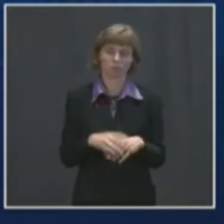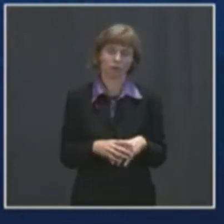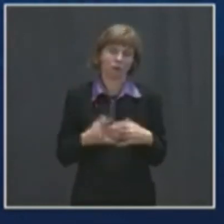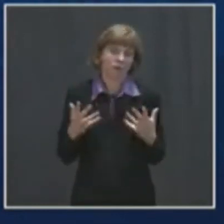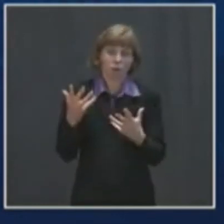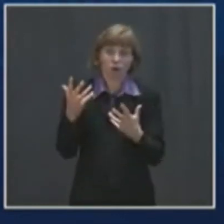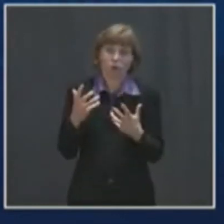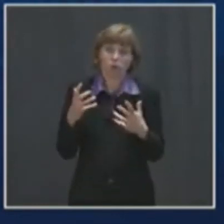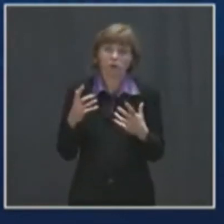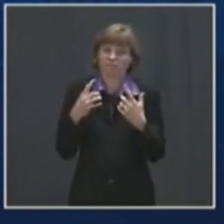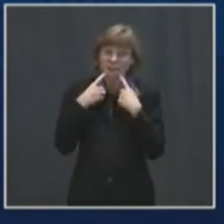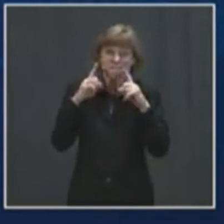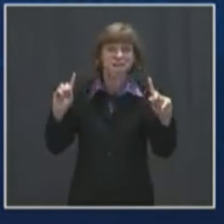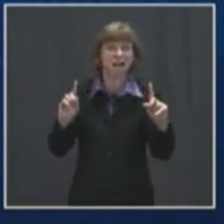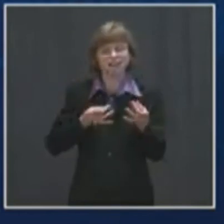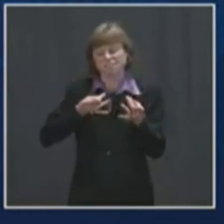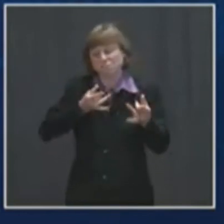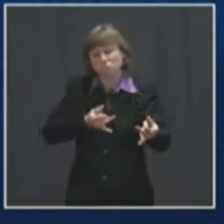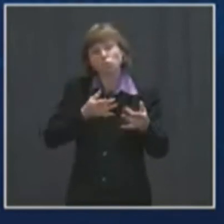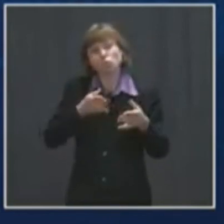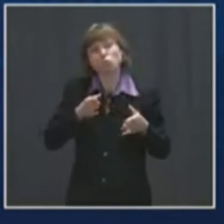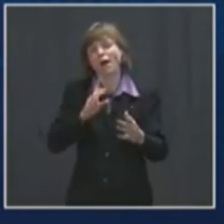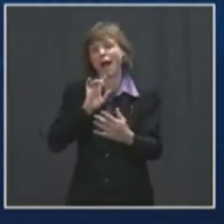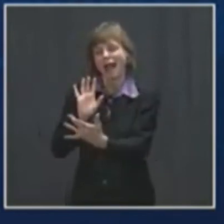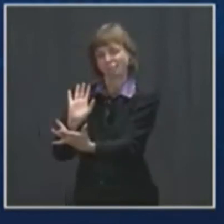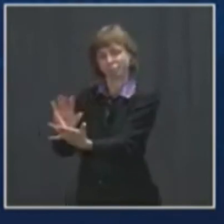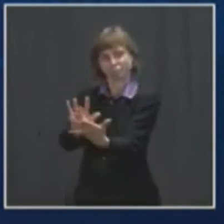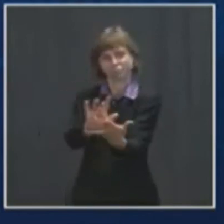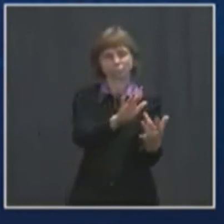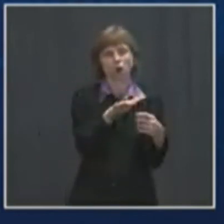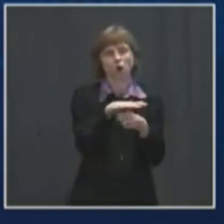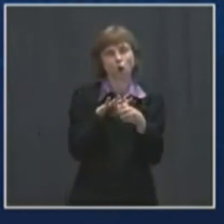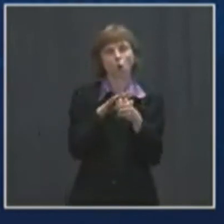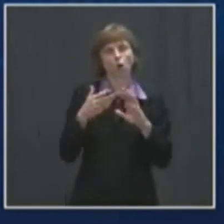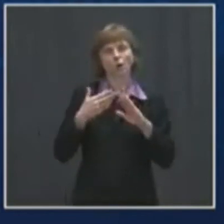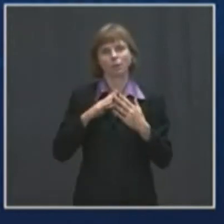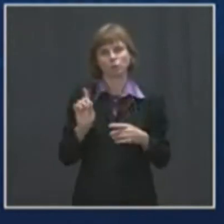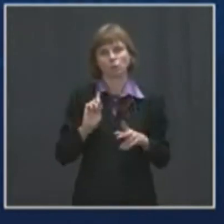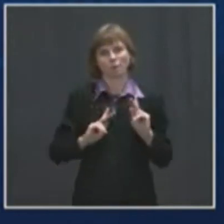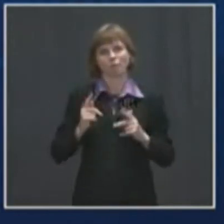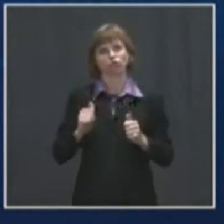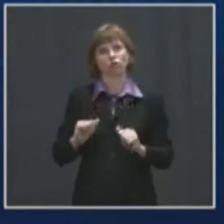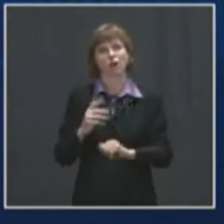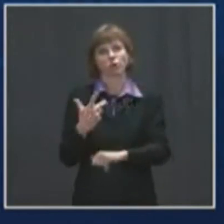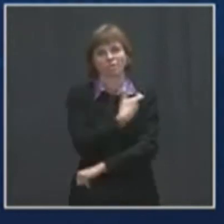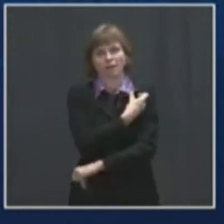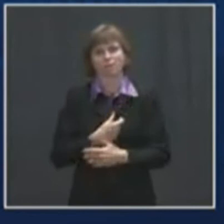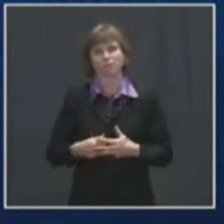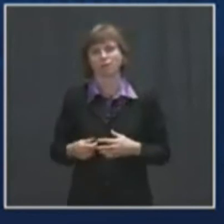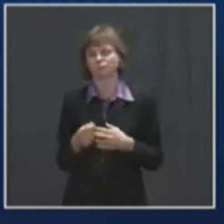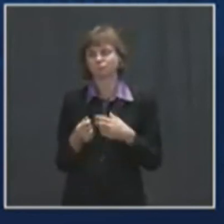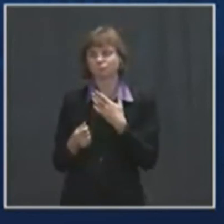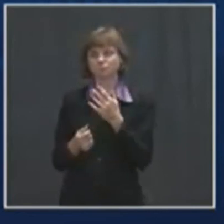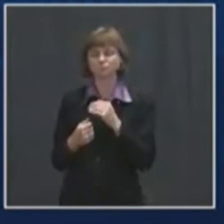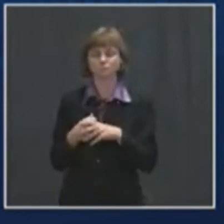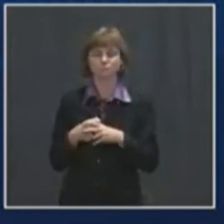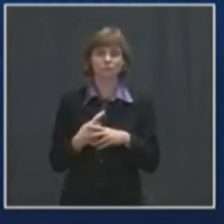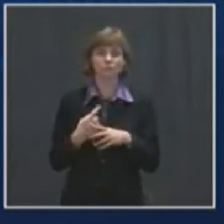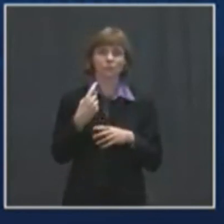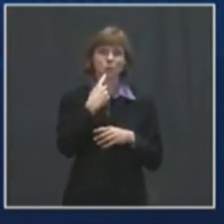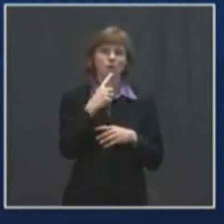effective and efficient and reaches local communities where people are trying to get vaccinated. Go ahead. Yeah, I know you just said you wanted to refrain